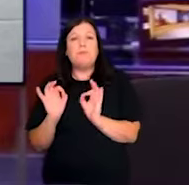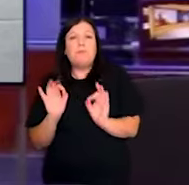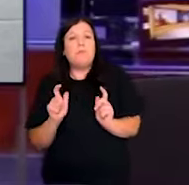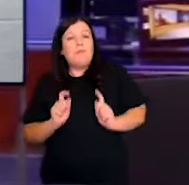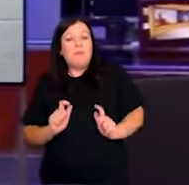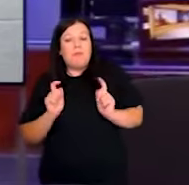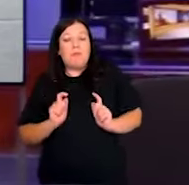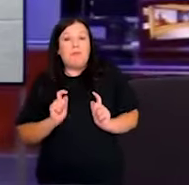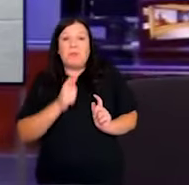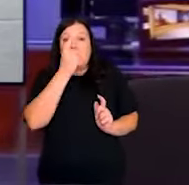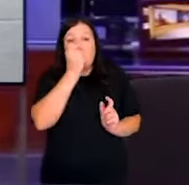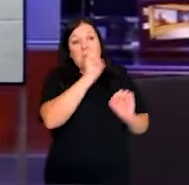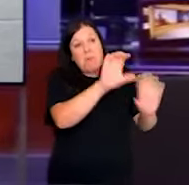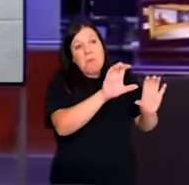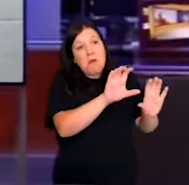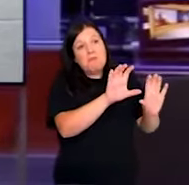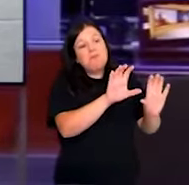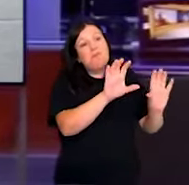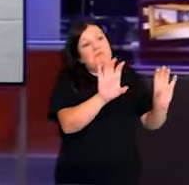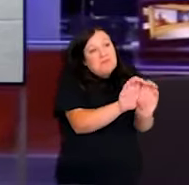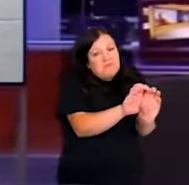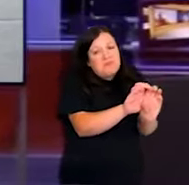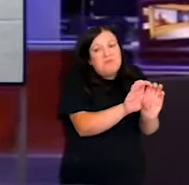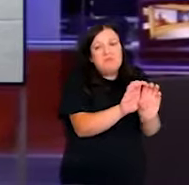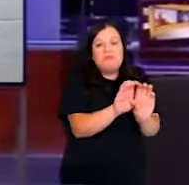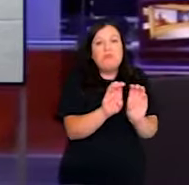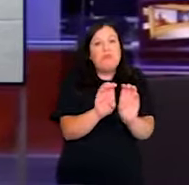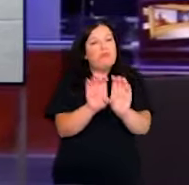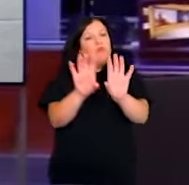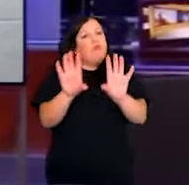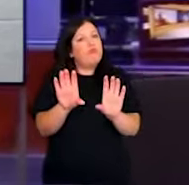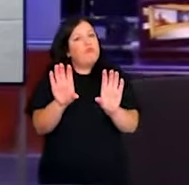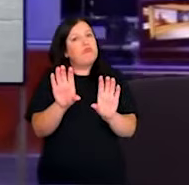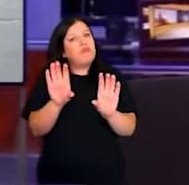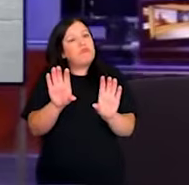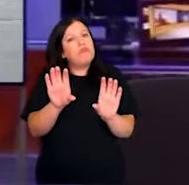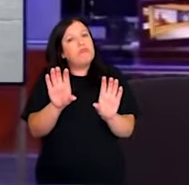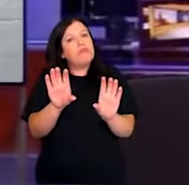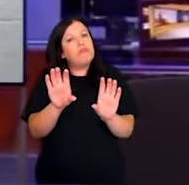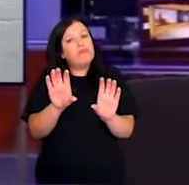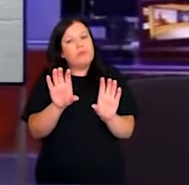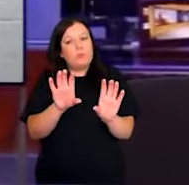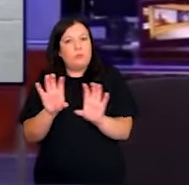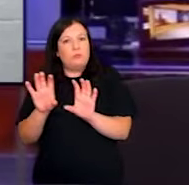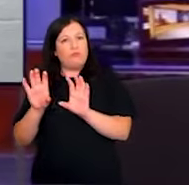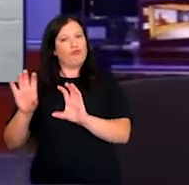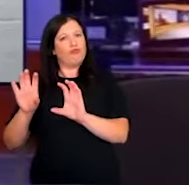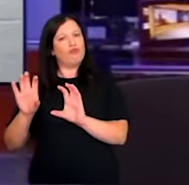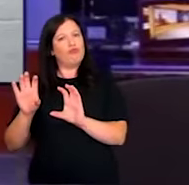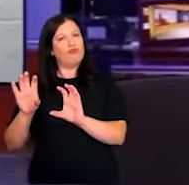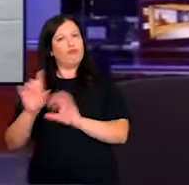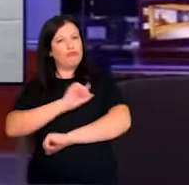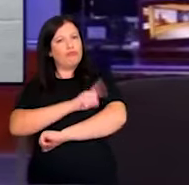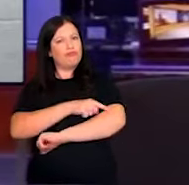The pin buttock, the quatch buttock, the brawn